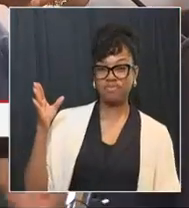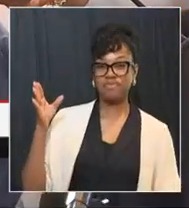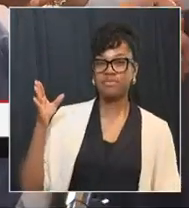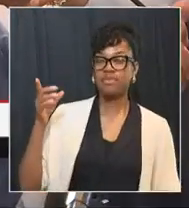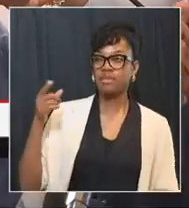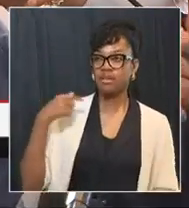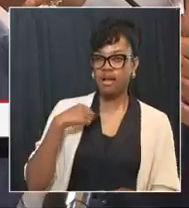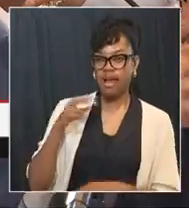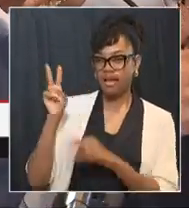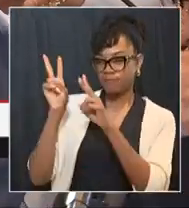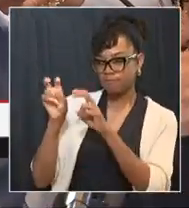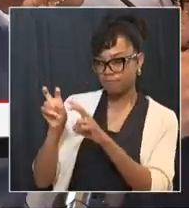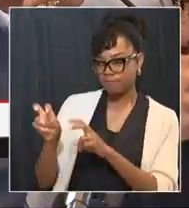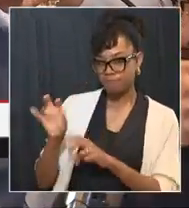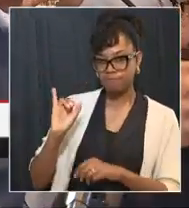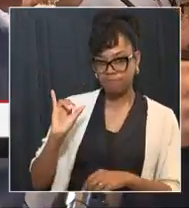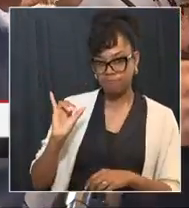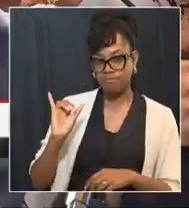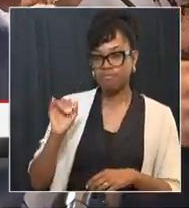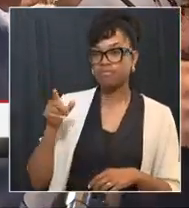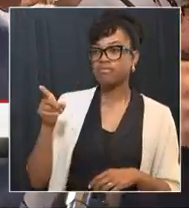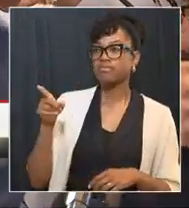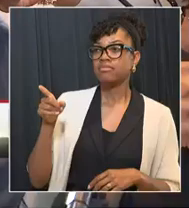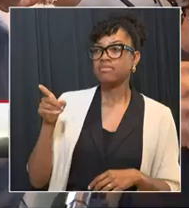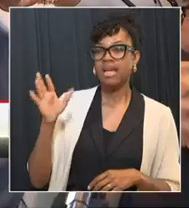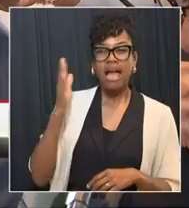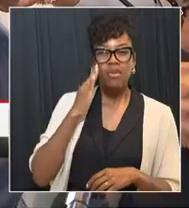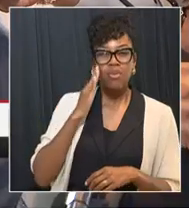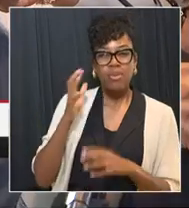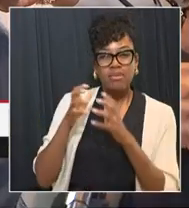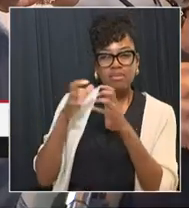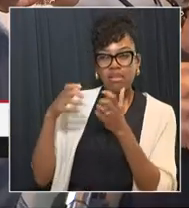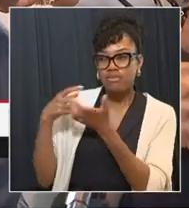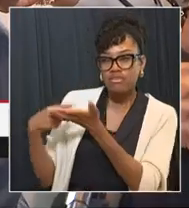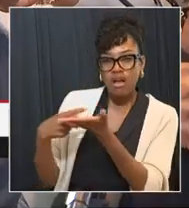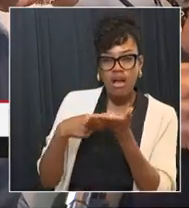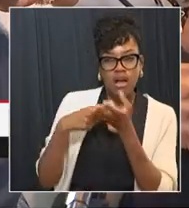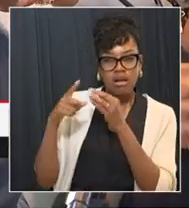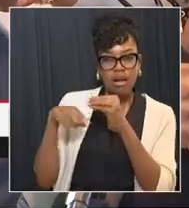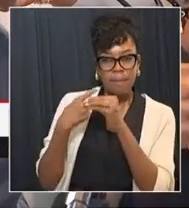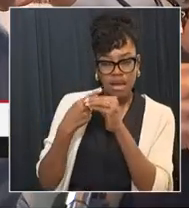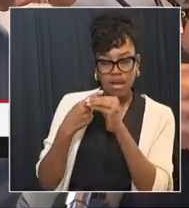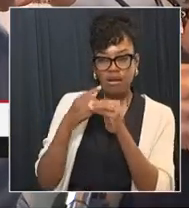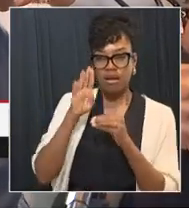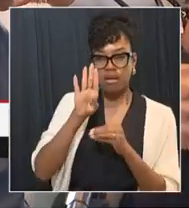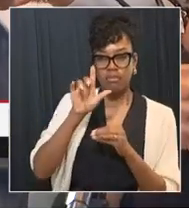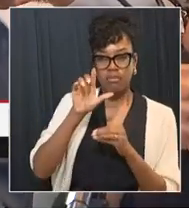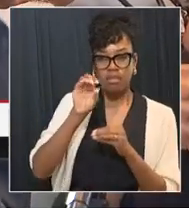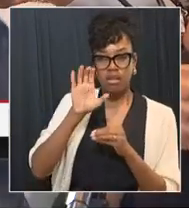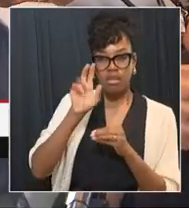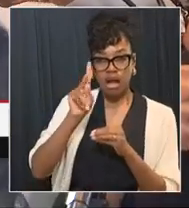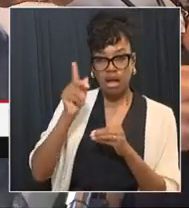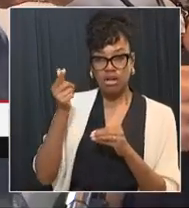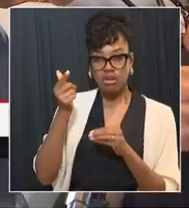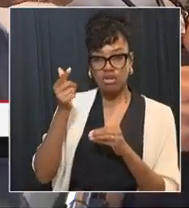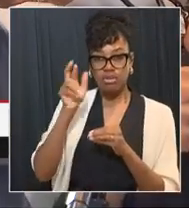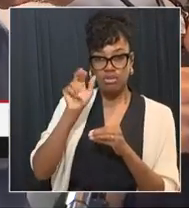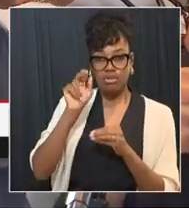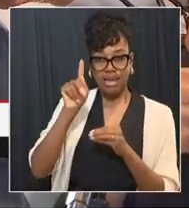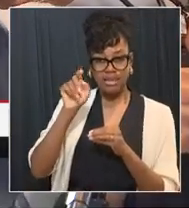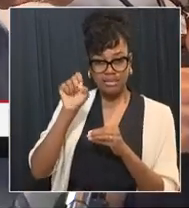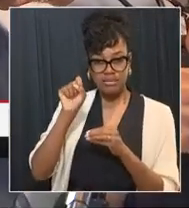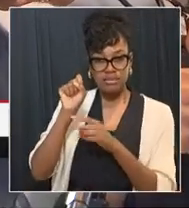is the talk of doing block grants as opposed to actually statewide block